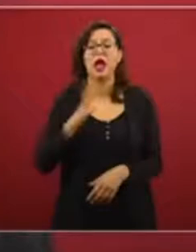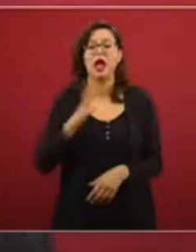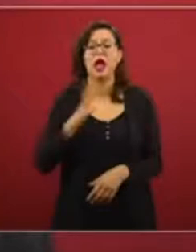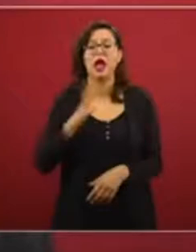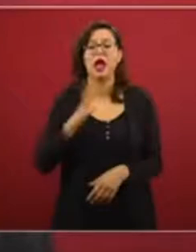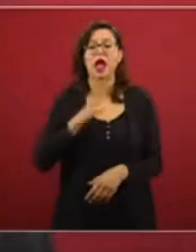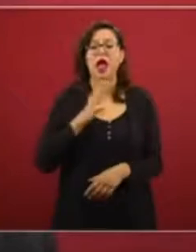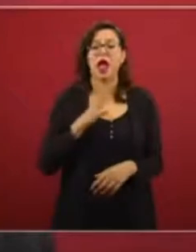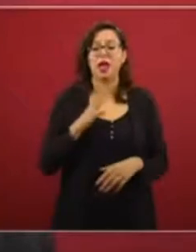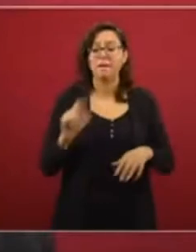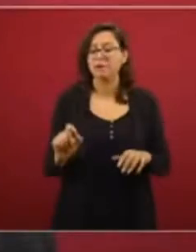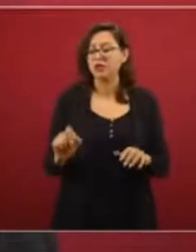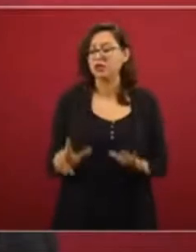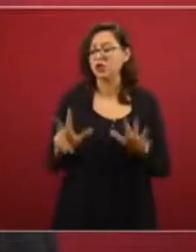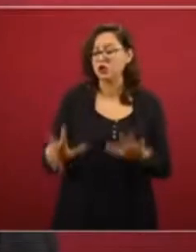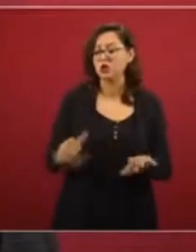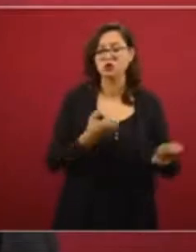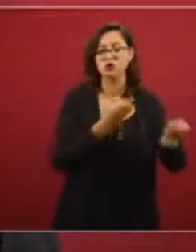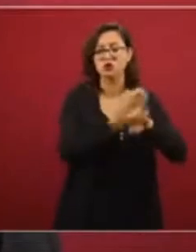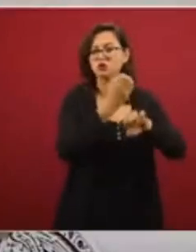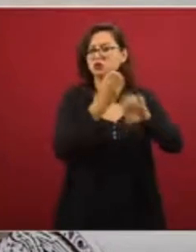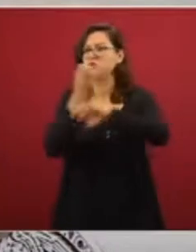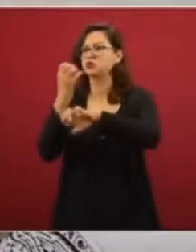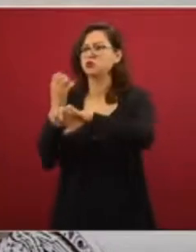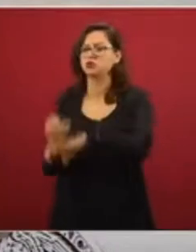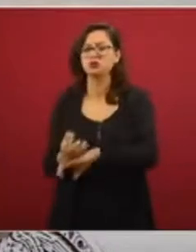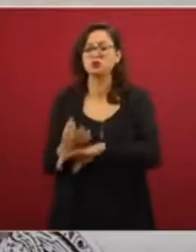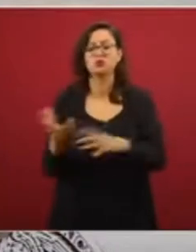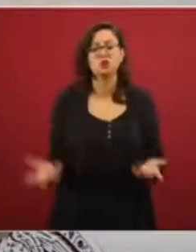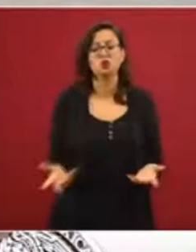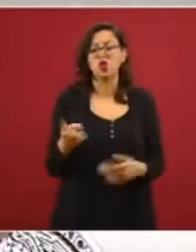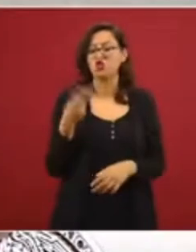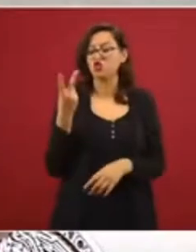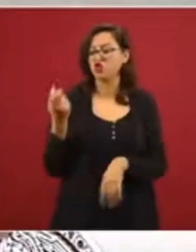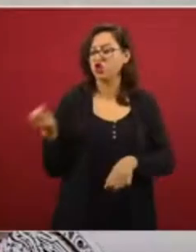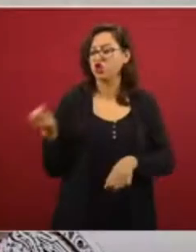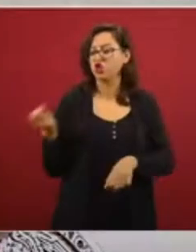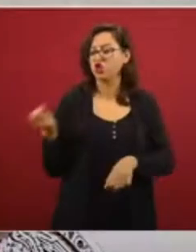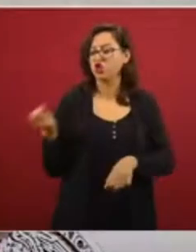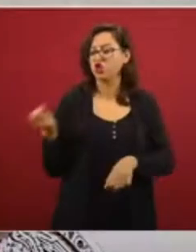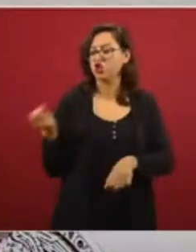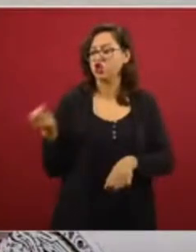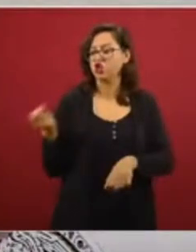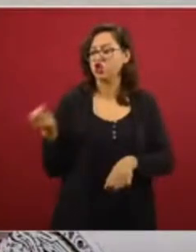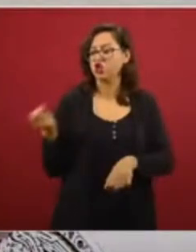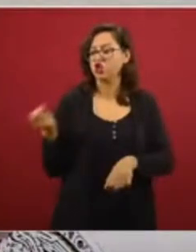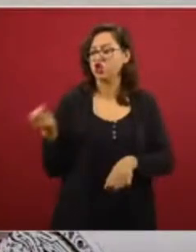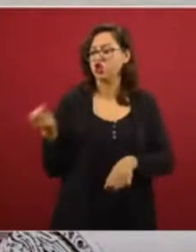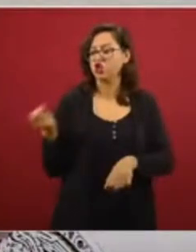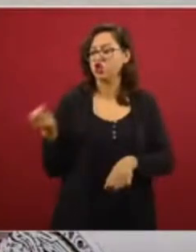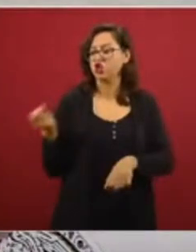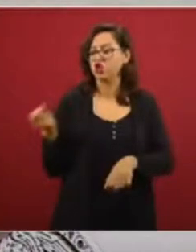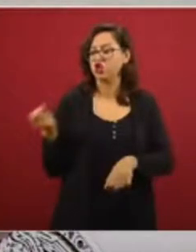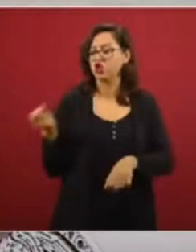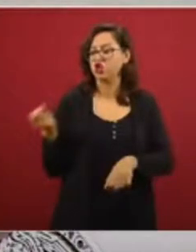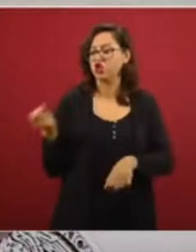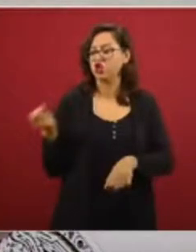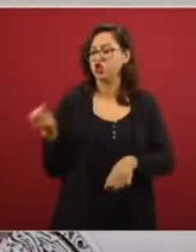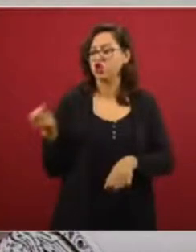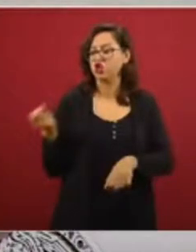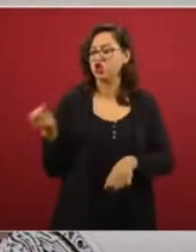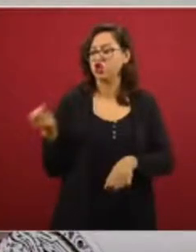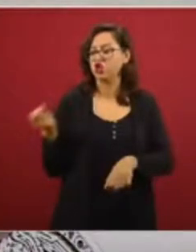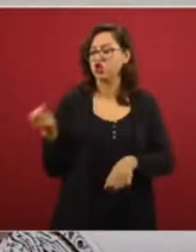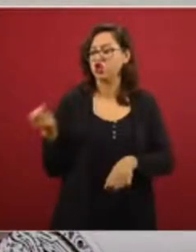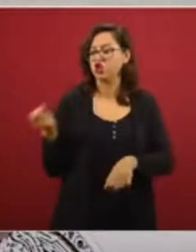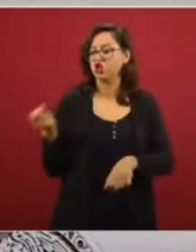federation identities. Que tienen una reducción de al menos 2 semanas sostenidas. Which have a reduction for about